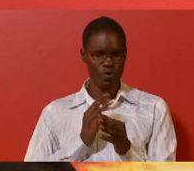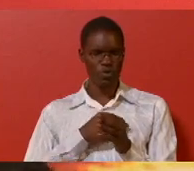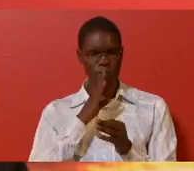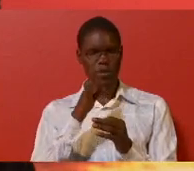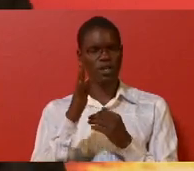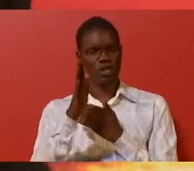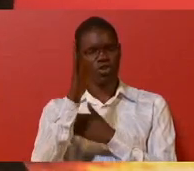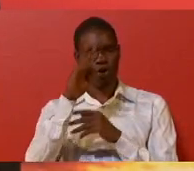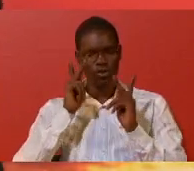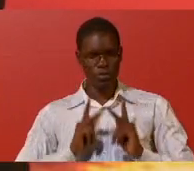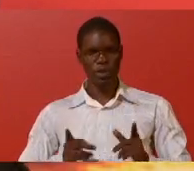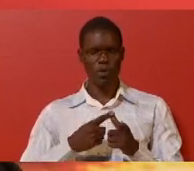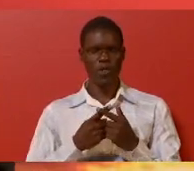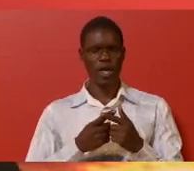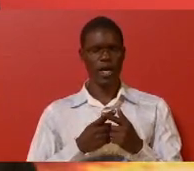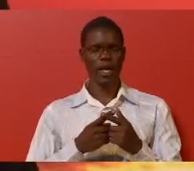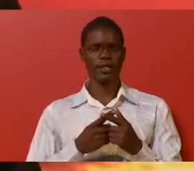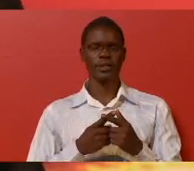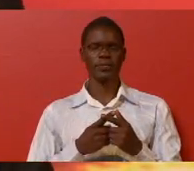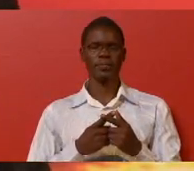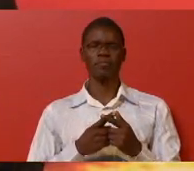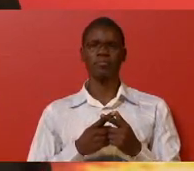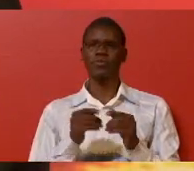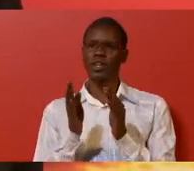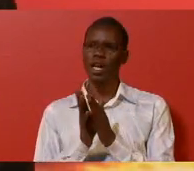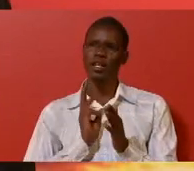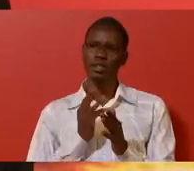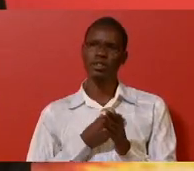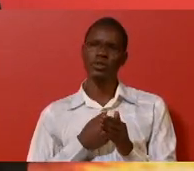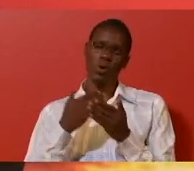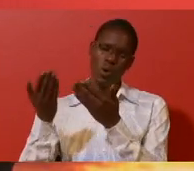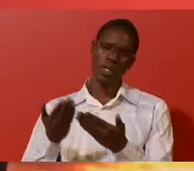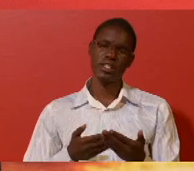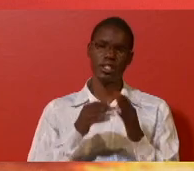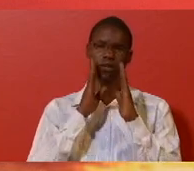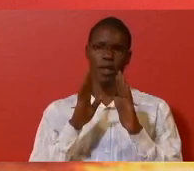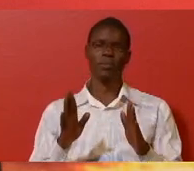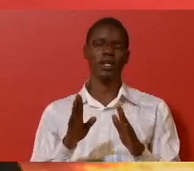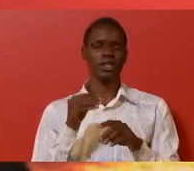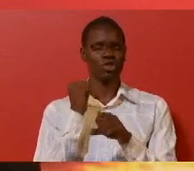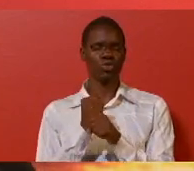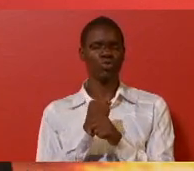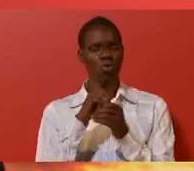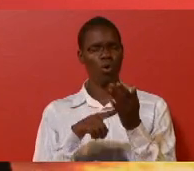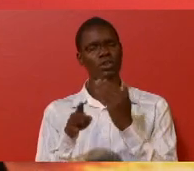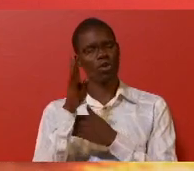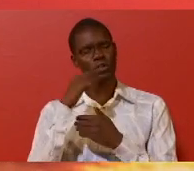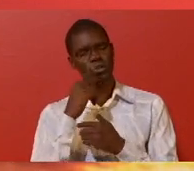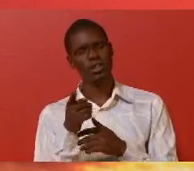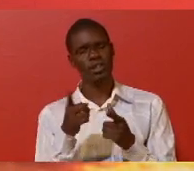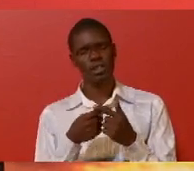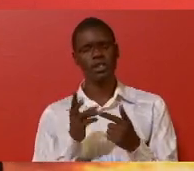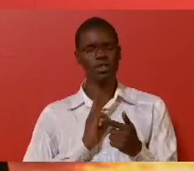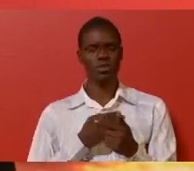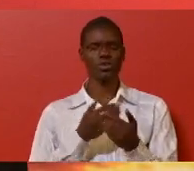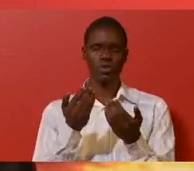have sexuality the way God wants us to have it and receive the blessings because we do what he says, we need to know what his